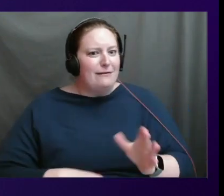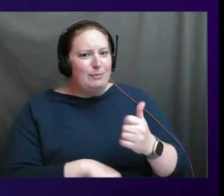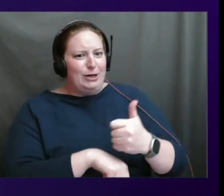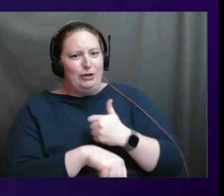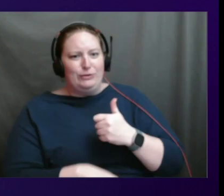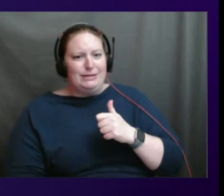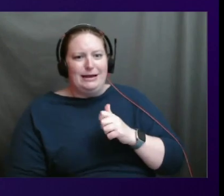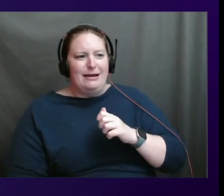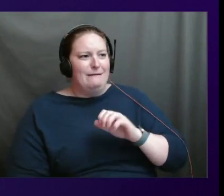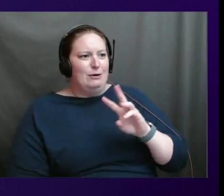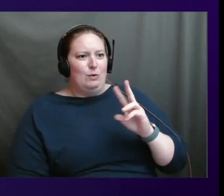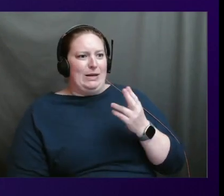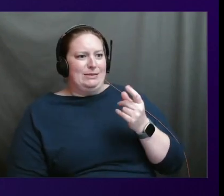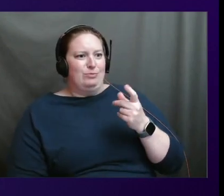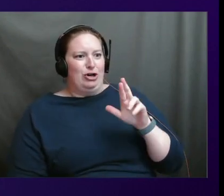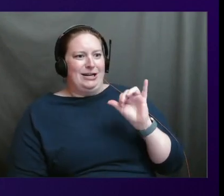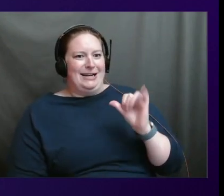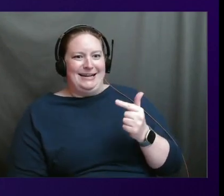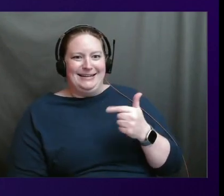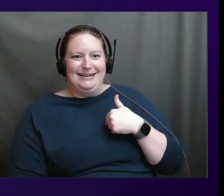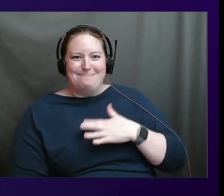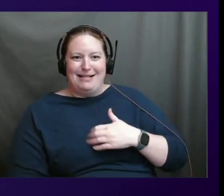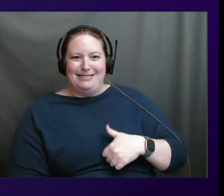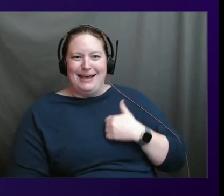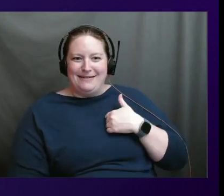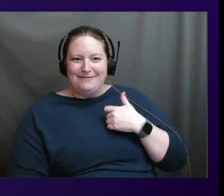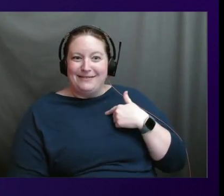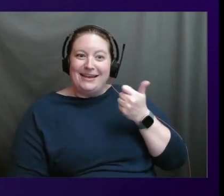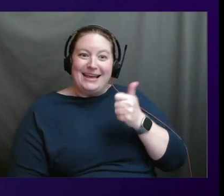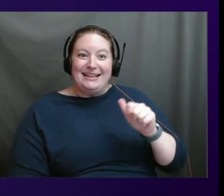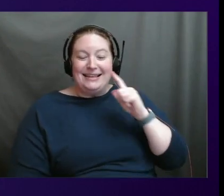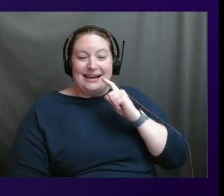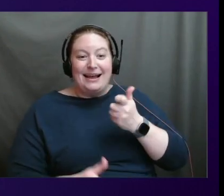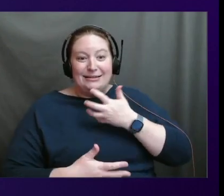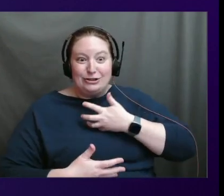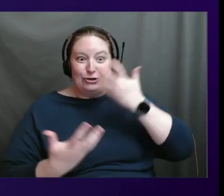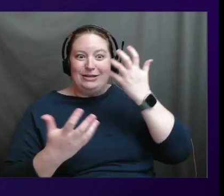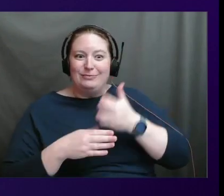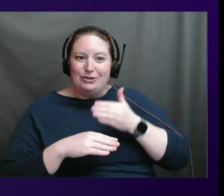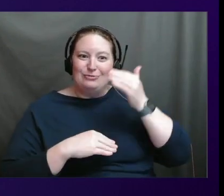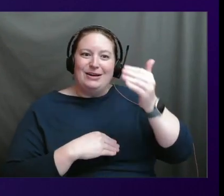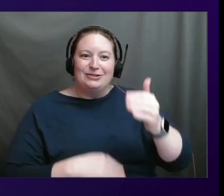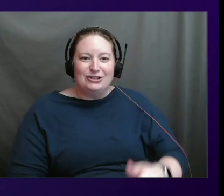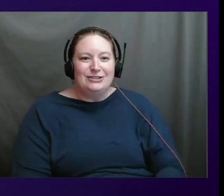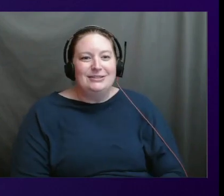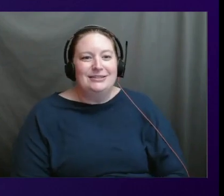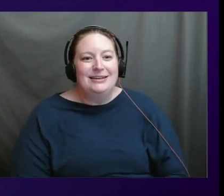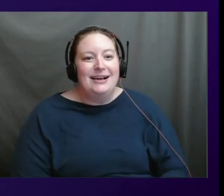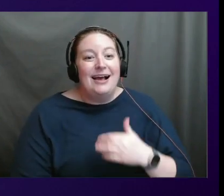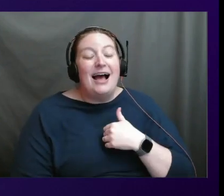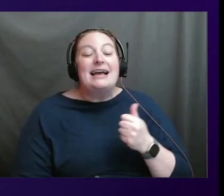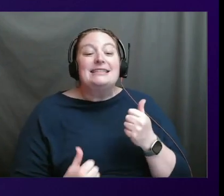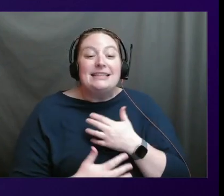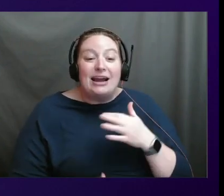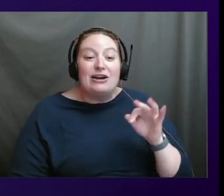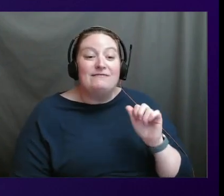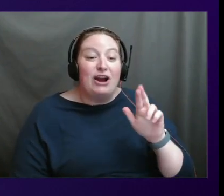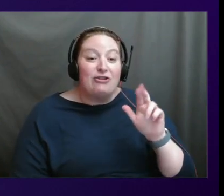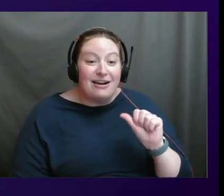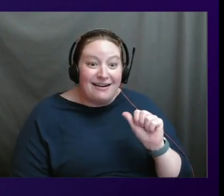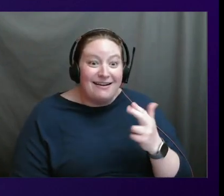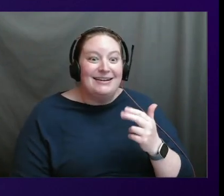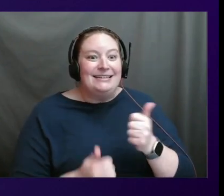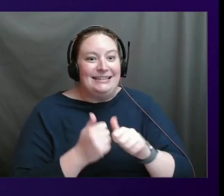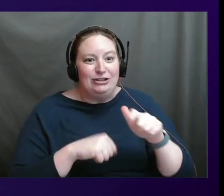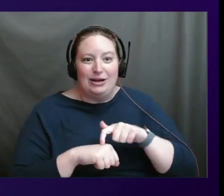If so, anything, yeah. I scream too much. I mean, Farrah you see would like the jump, like, right? Yeah, You know? I scare Farrah every time we go live. So I